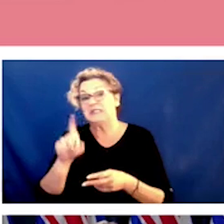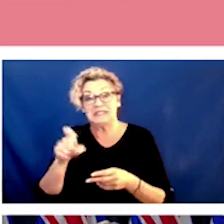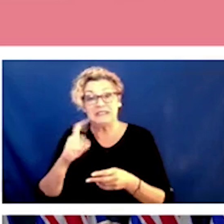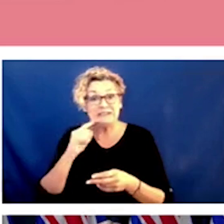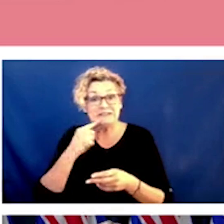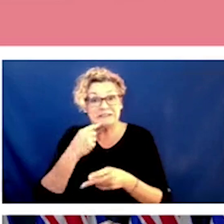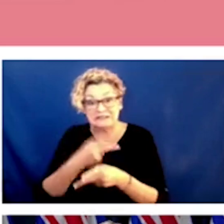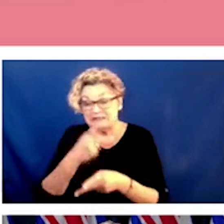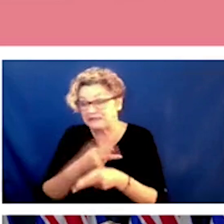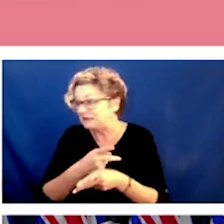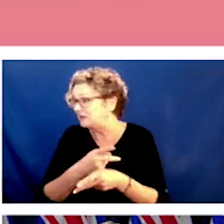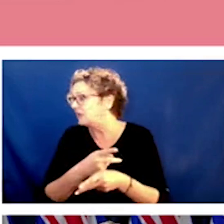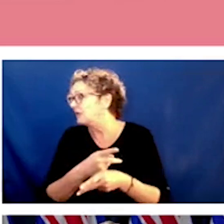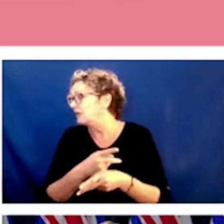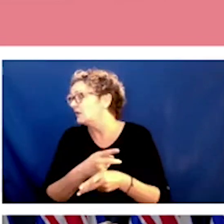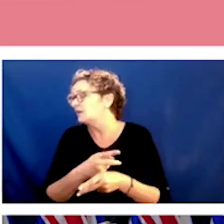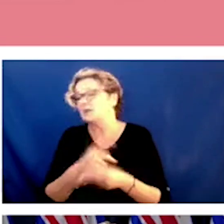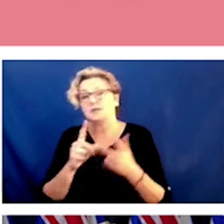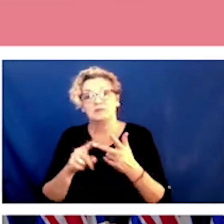age group in the past month.